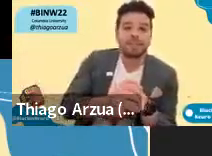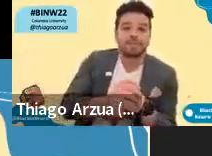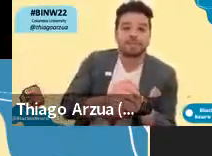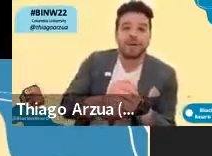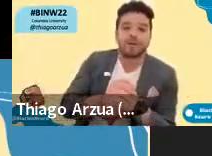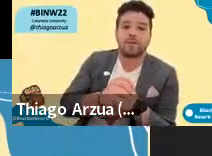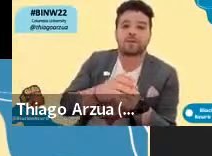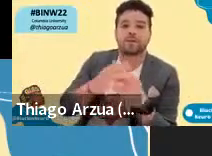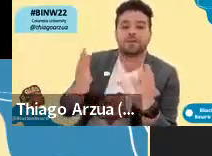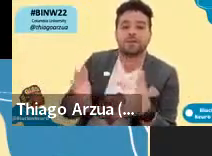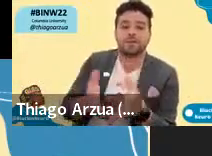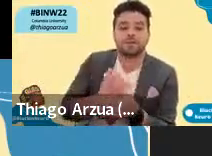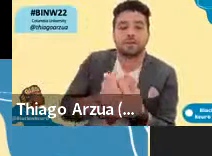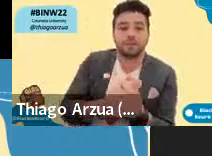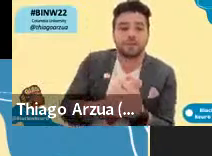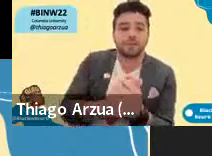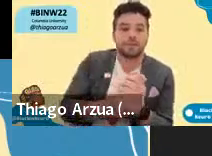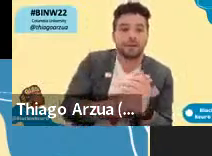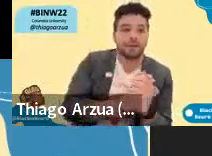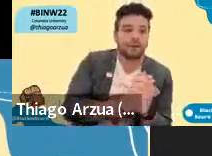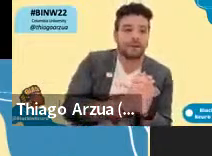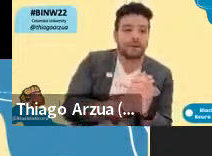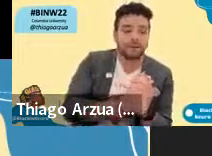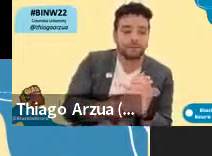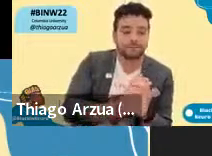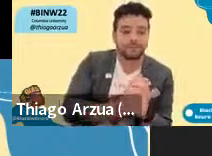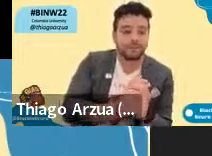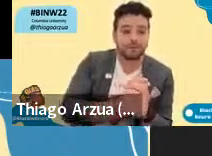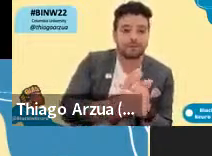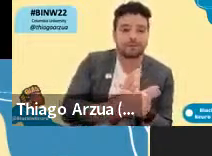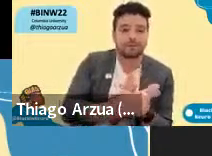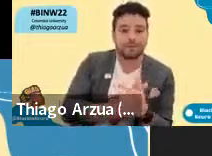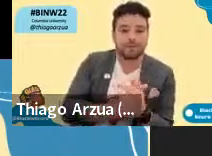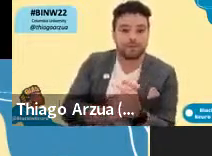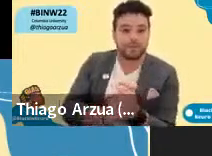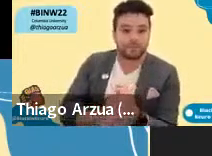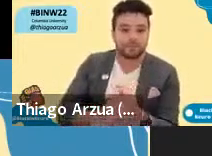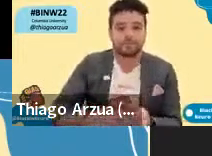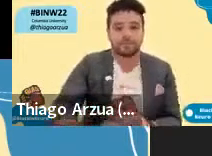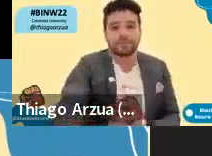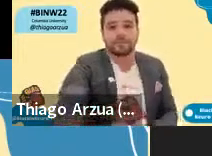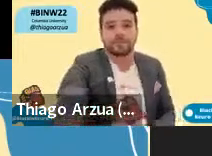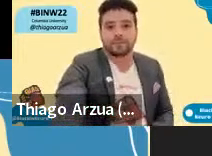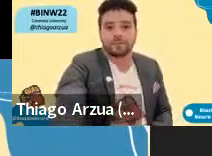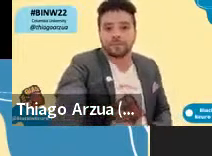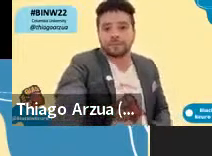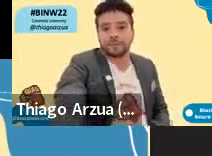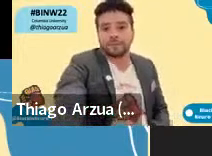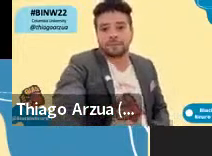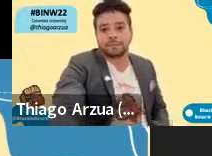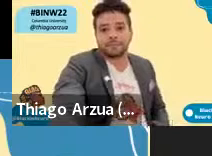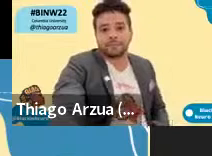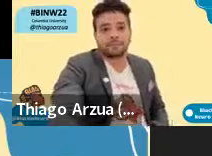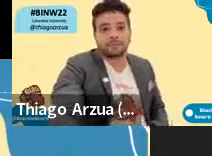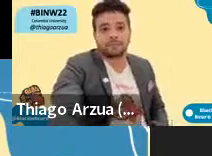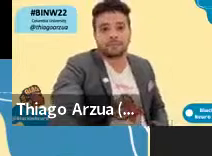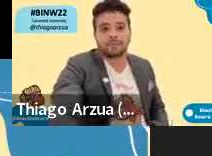methods that we use and how those can be influenced by racial disparities.